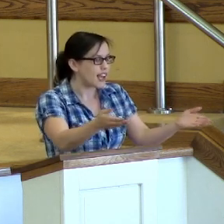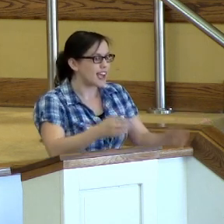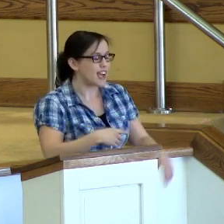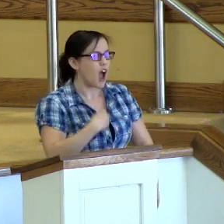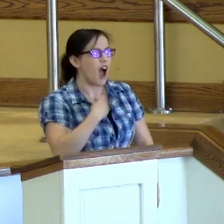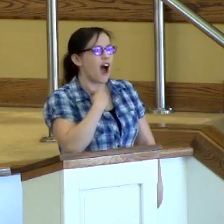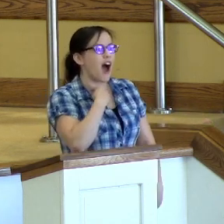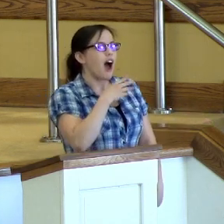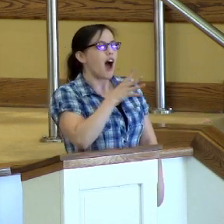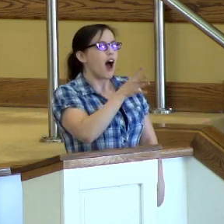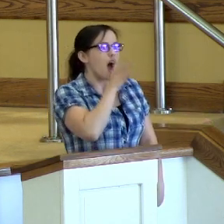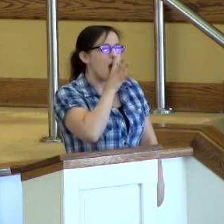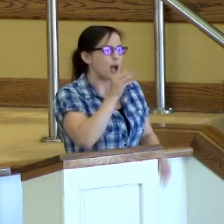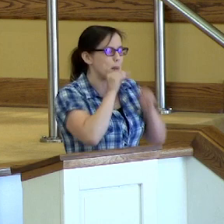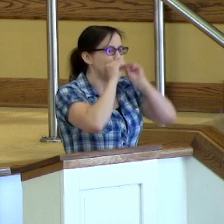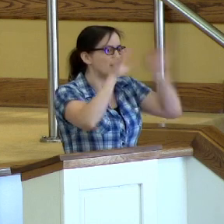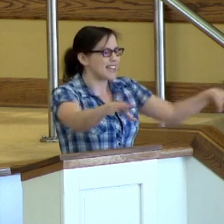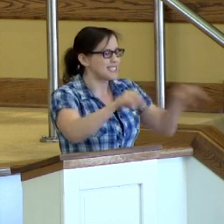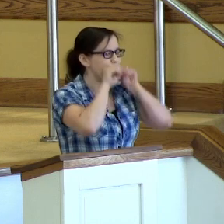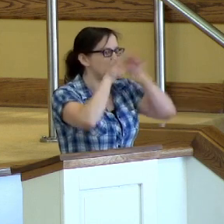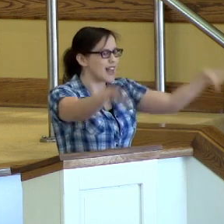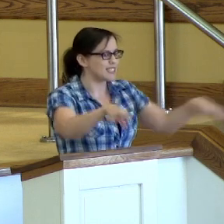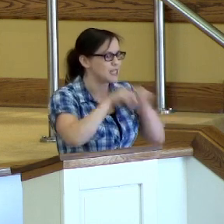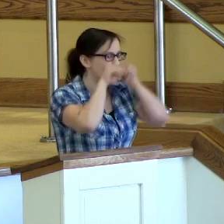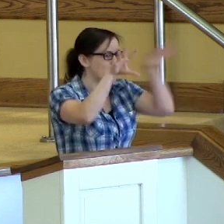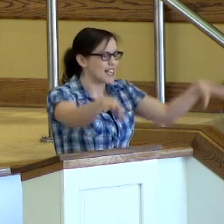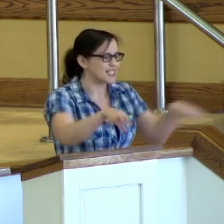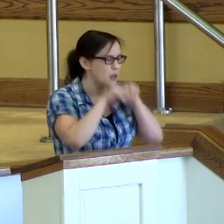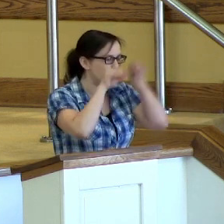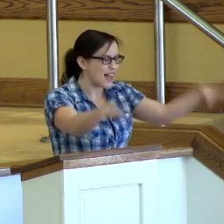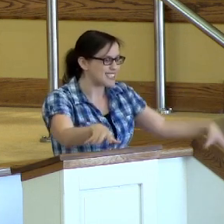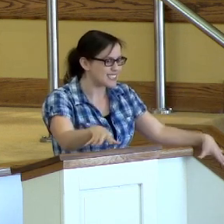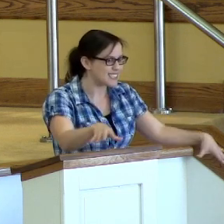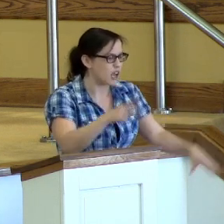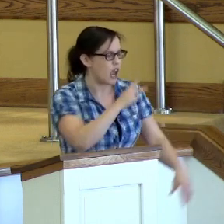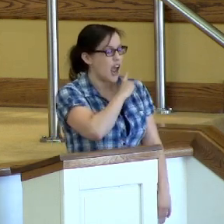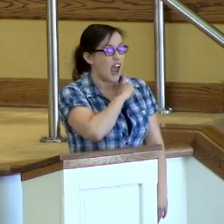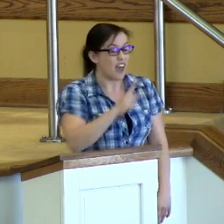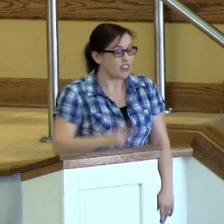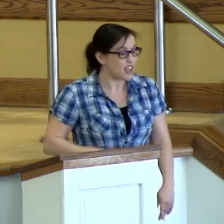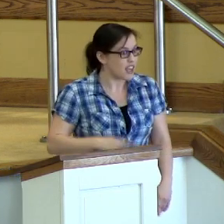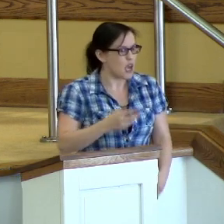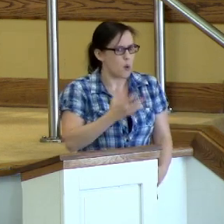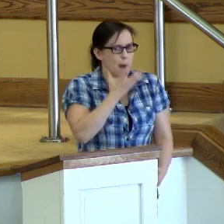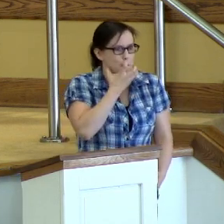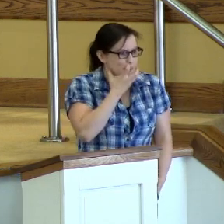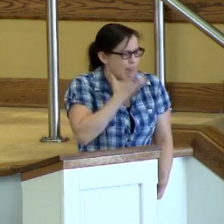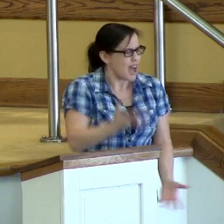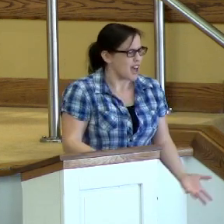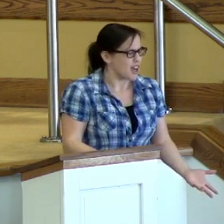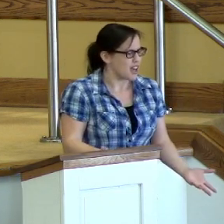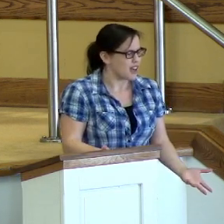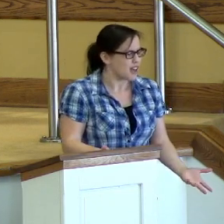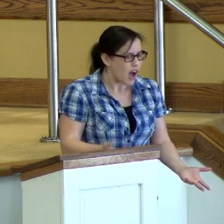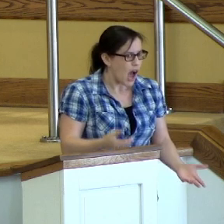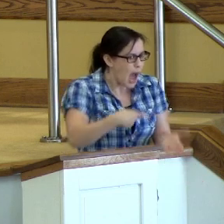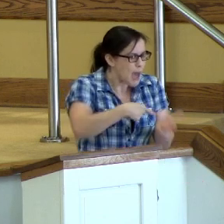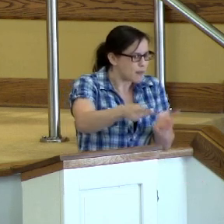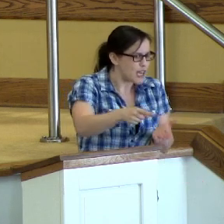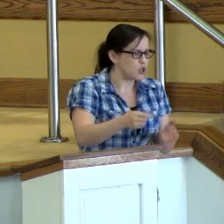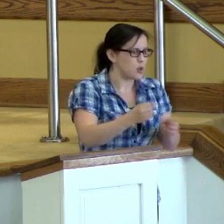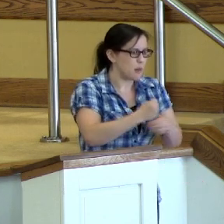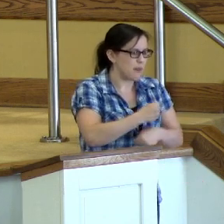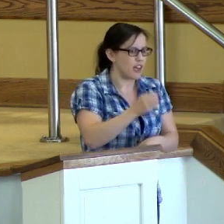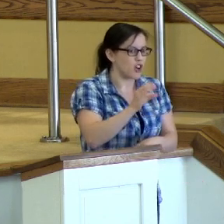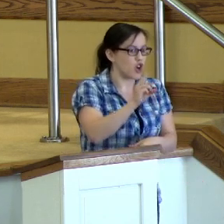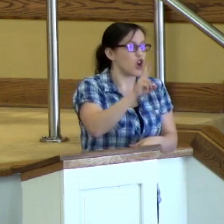what is wrong with you? He's like, I'm trying to get you to come up here and curse these people. I mean, if you are a prophet of God, take them out, do something, work